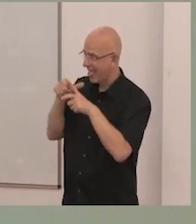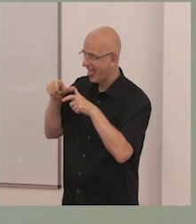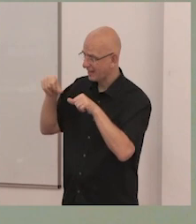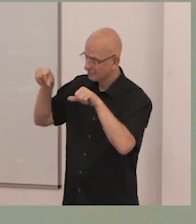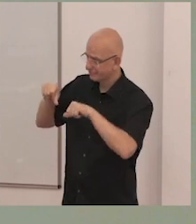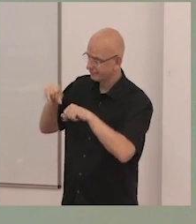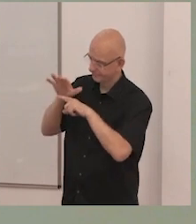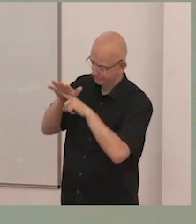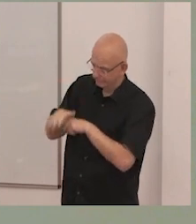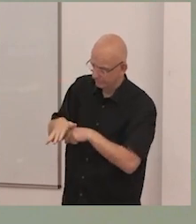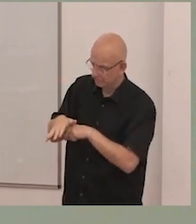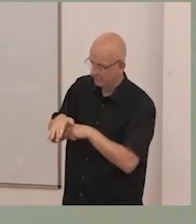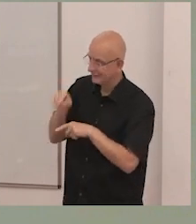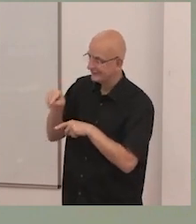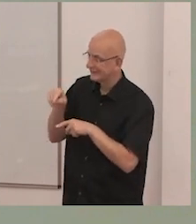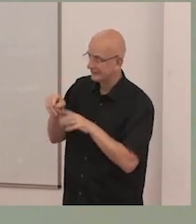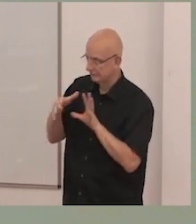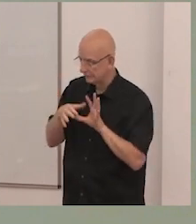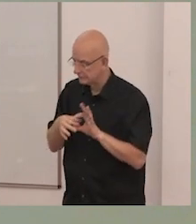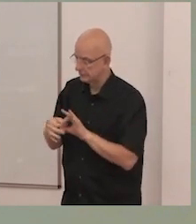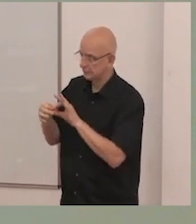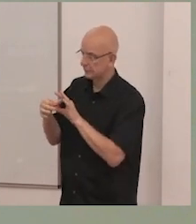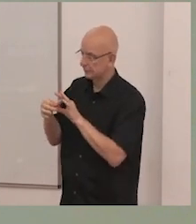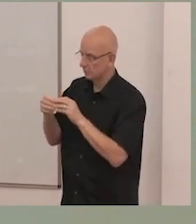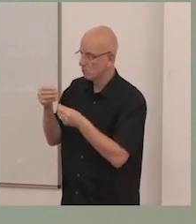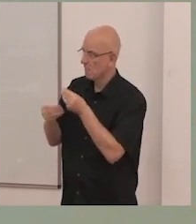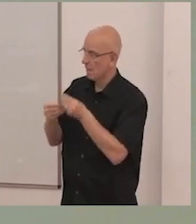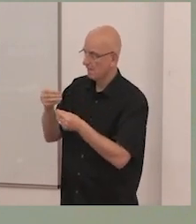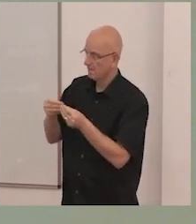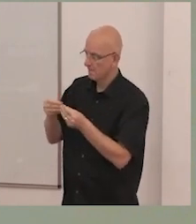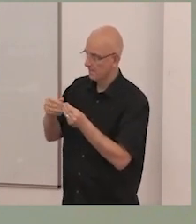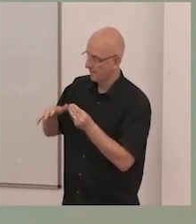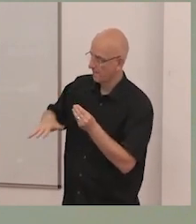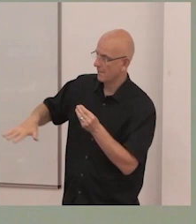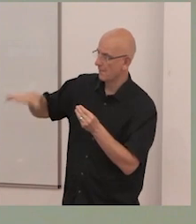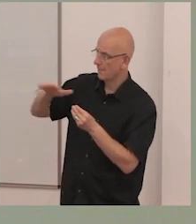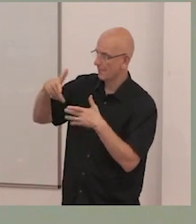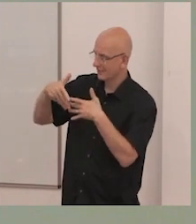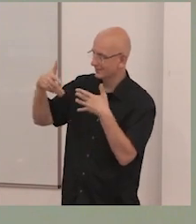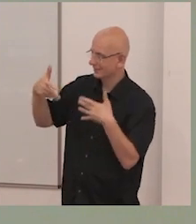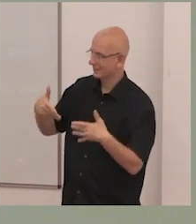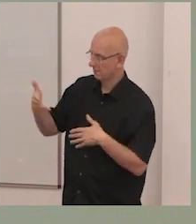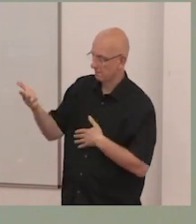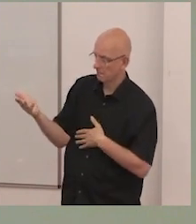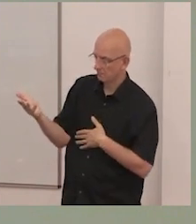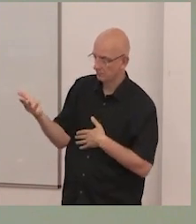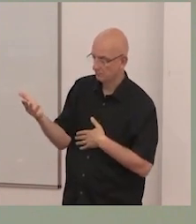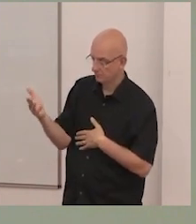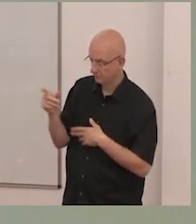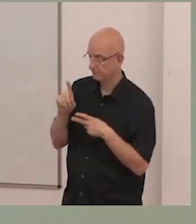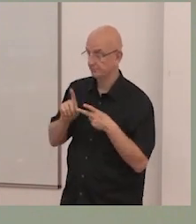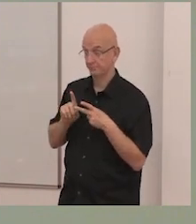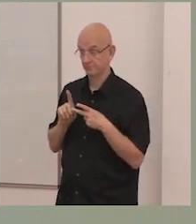in the system. And then the other thing was that the colleagues in committee could